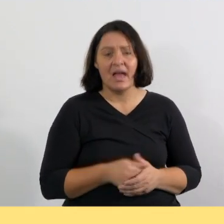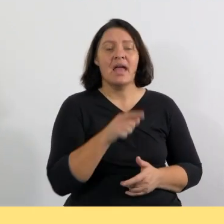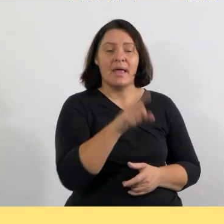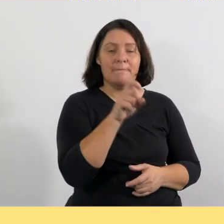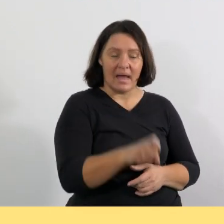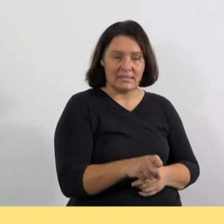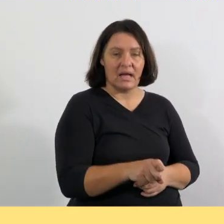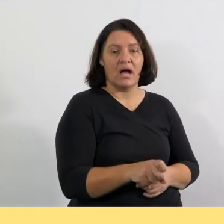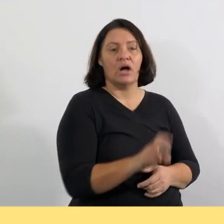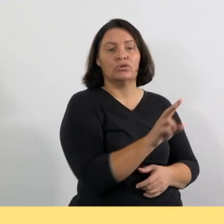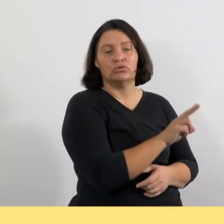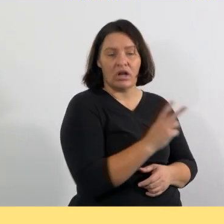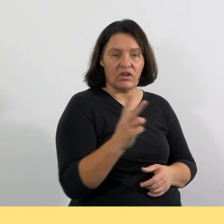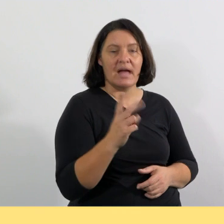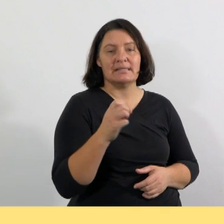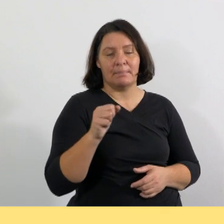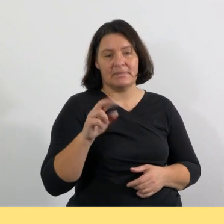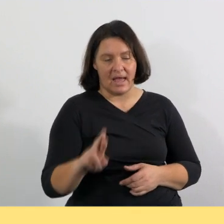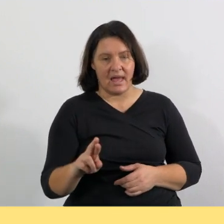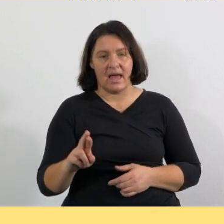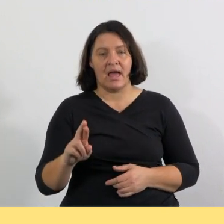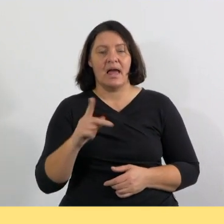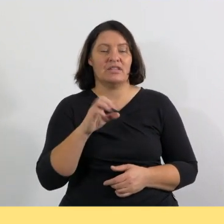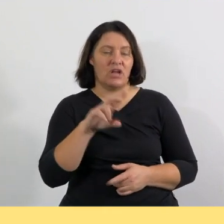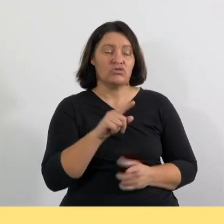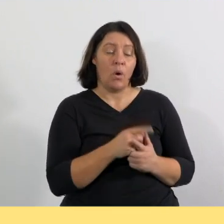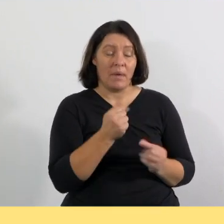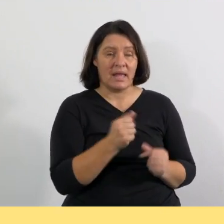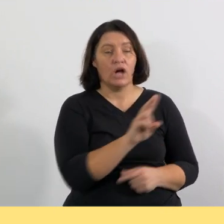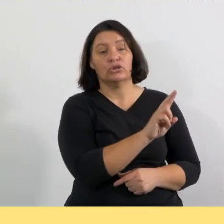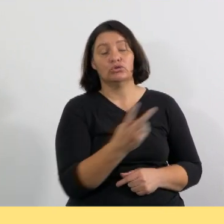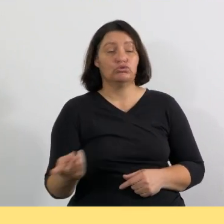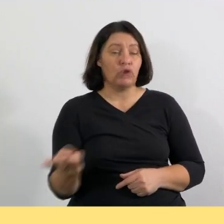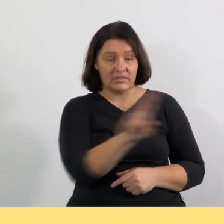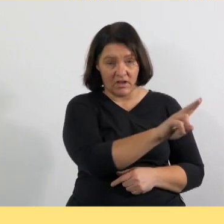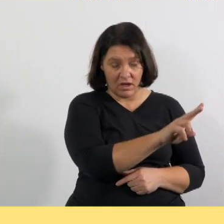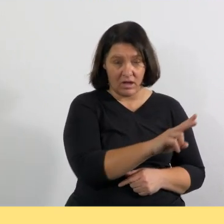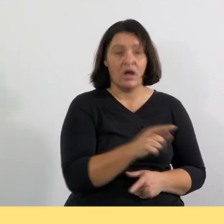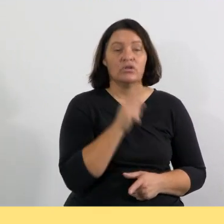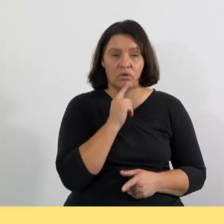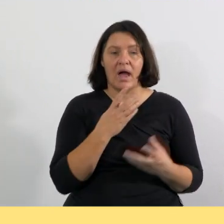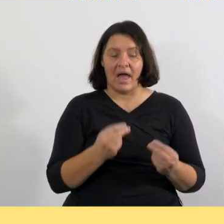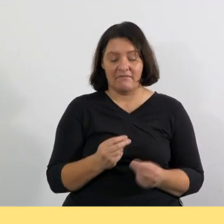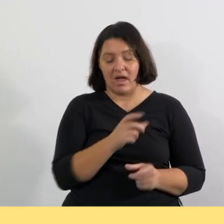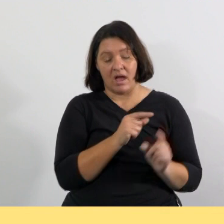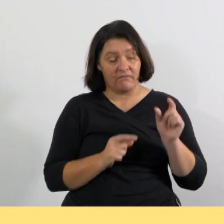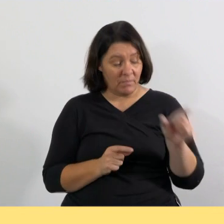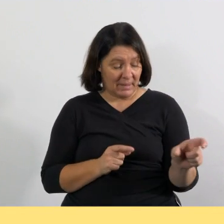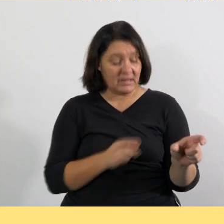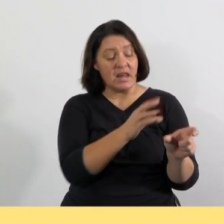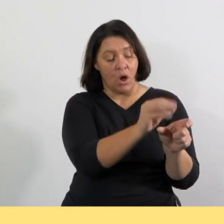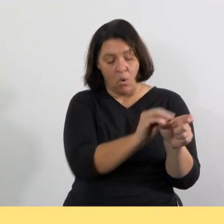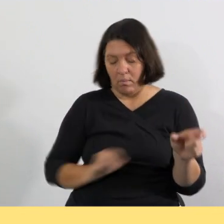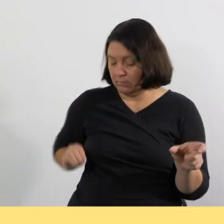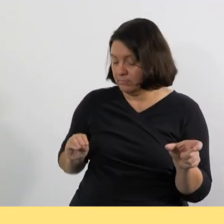He must then be transferred to the debtor's ledger. For us to transfer this amount, we bring it now to the credit